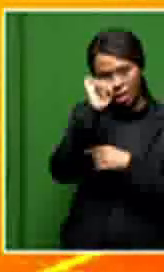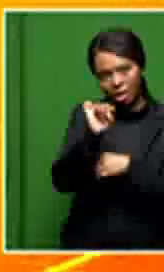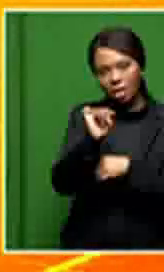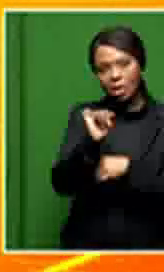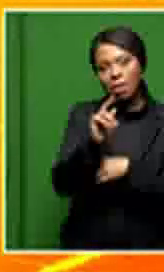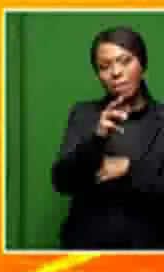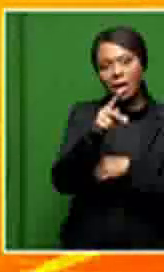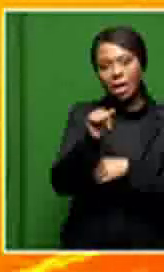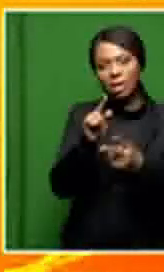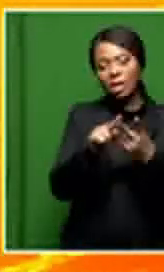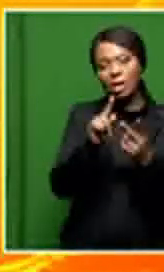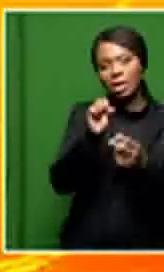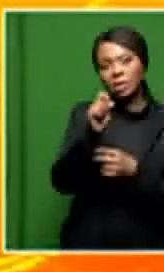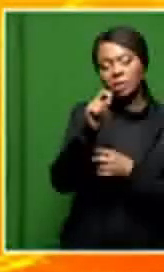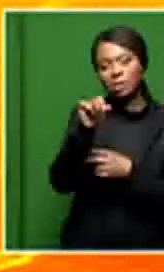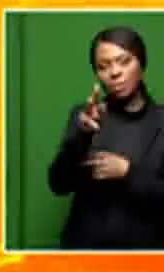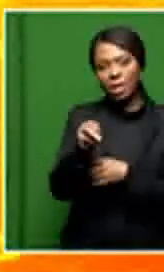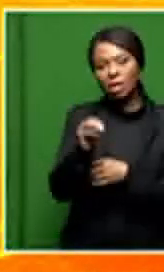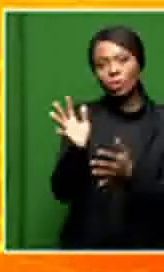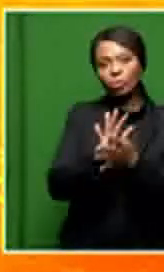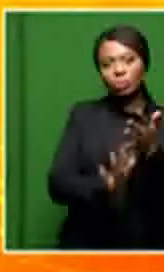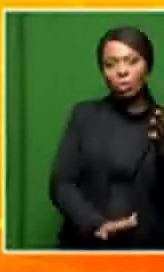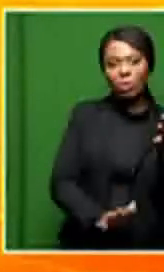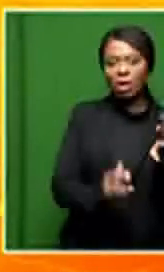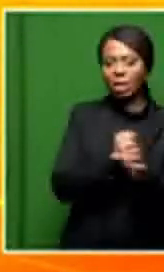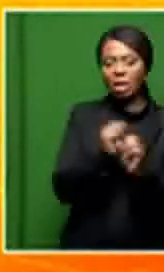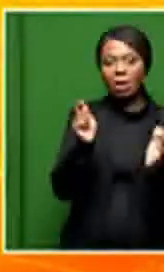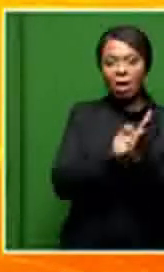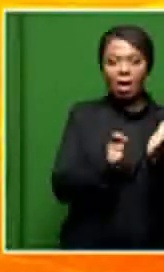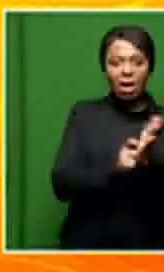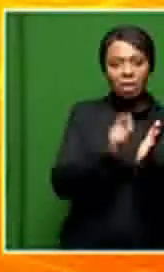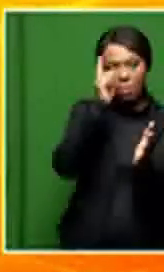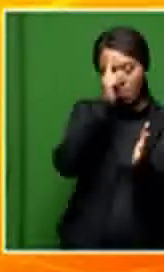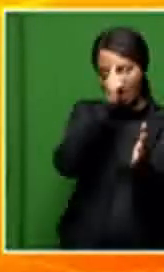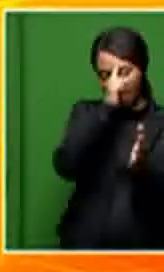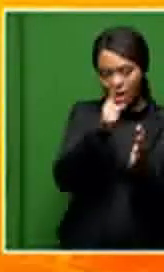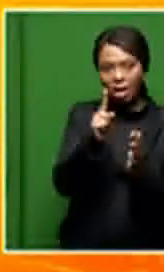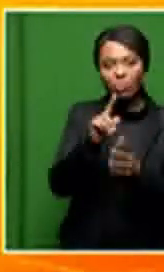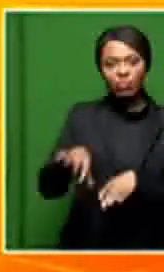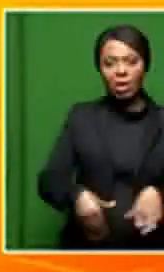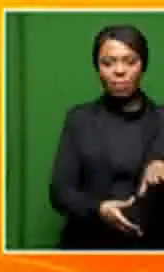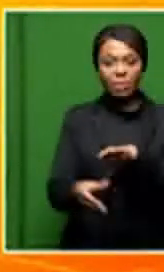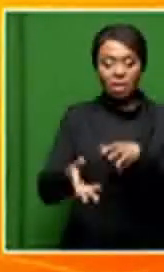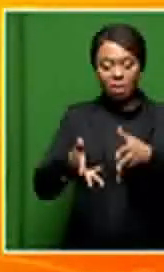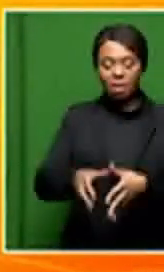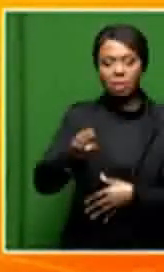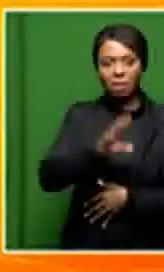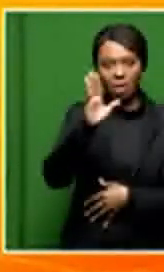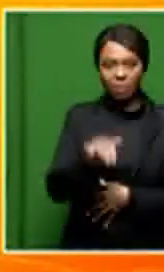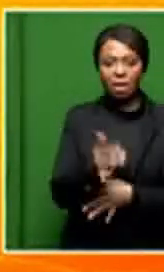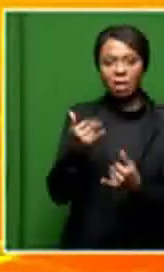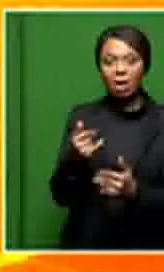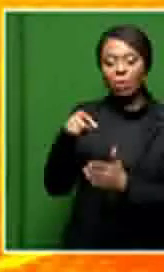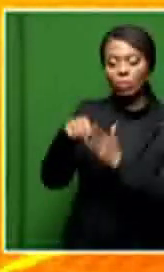to lift the veil on some of the unwritten stories behind Black Rugby in South Africa. And to discuss this further, I'm joined by